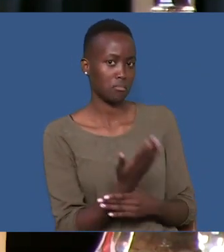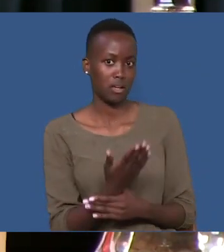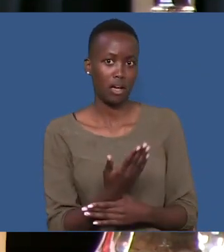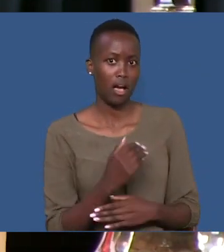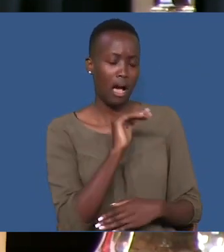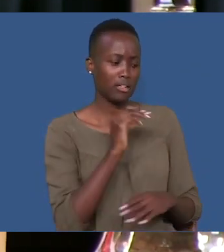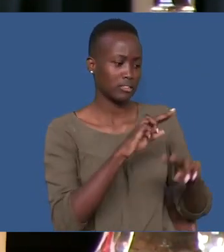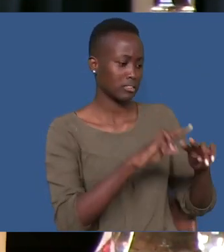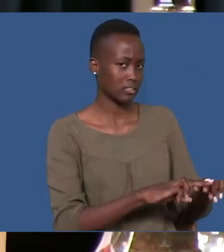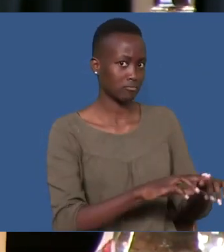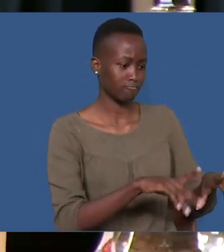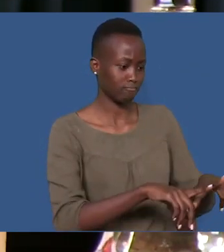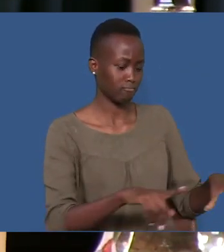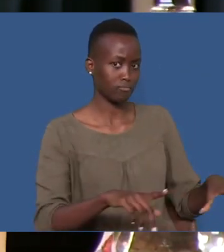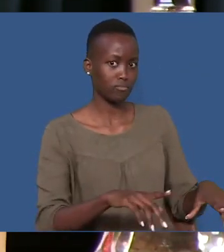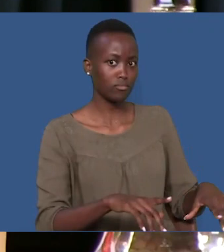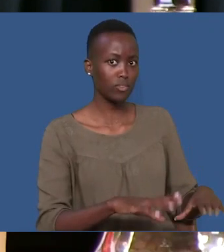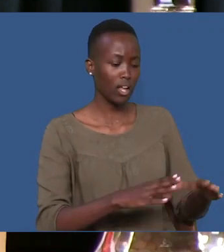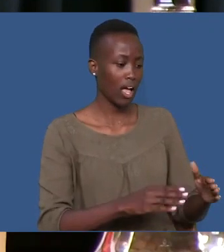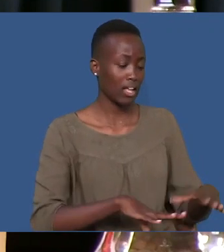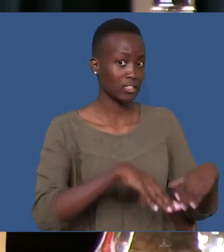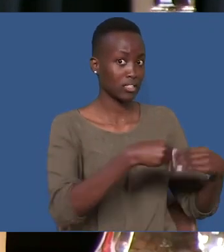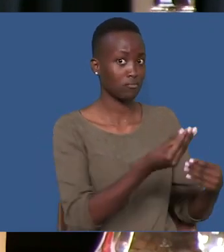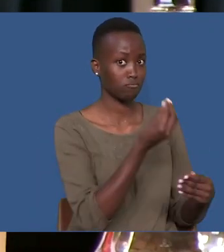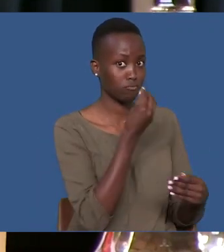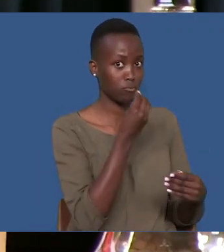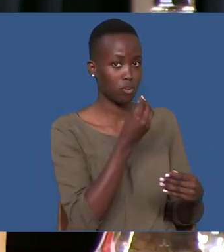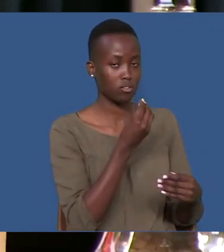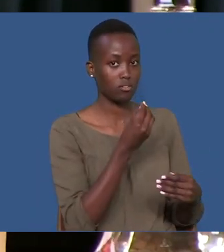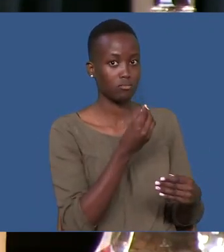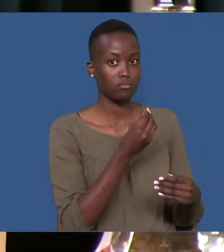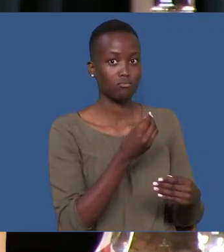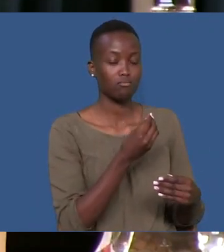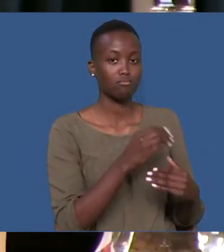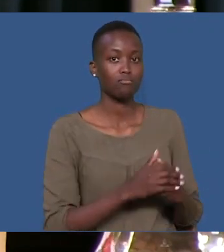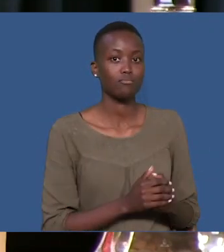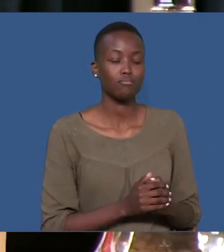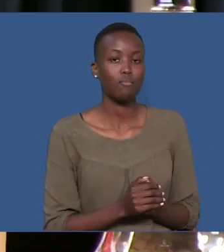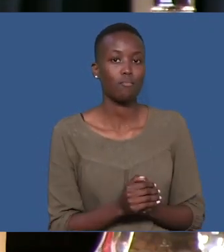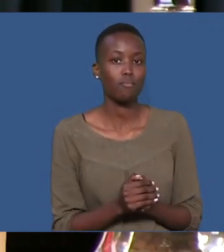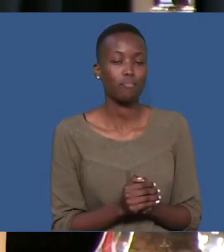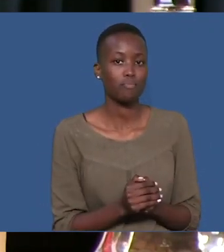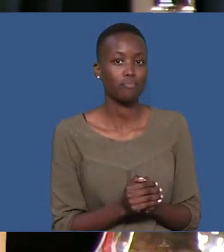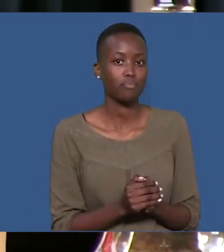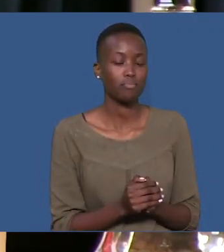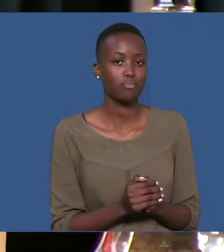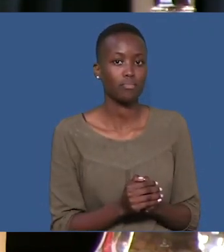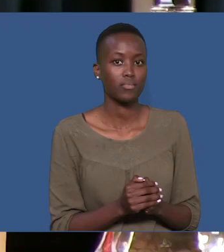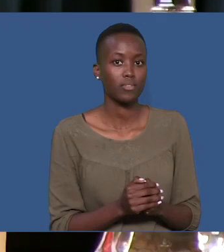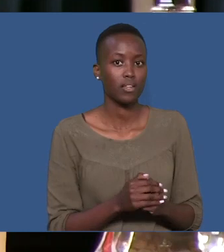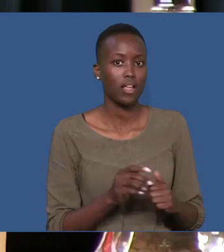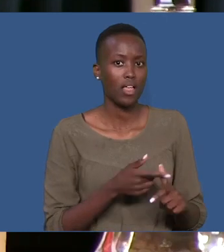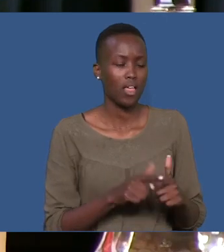sit on the floor, and he served him with a hot meal. And